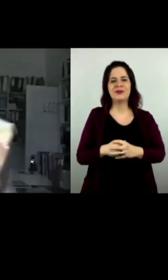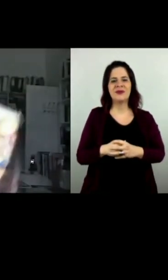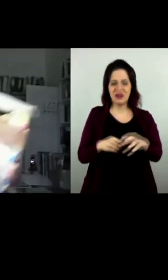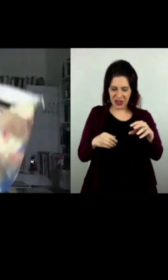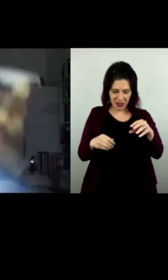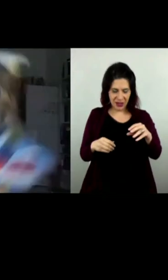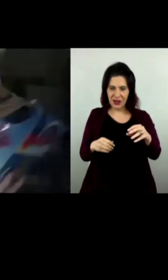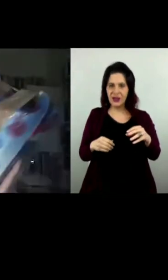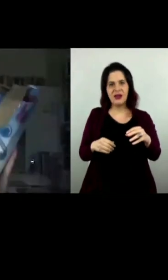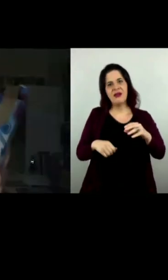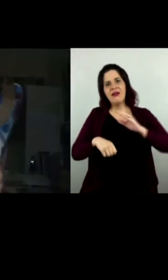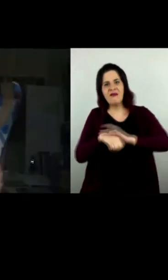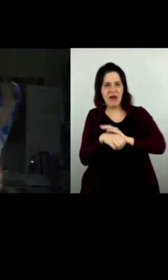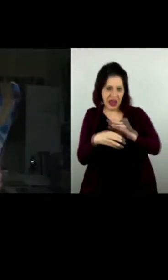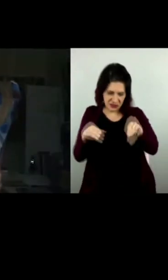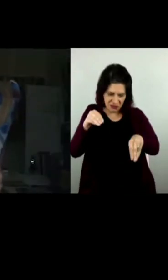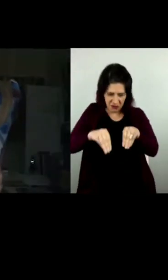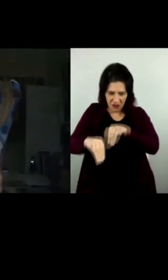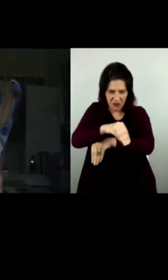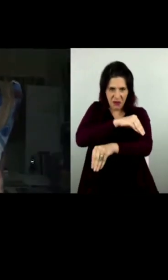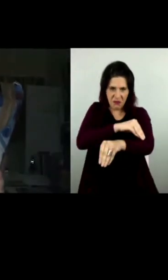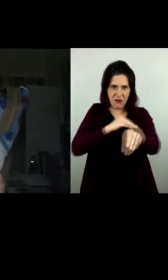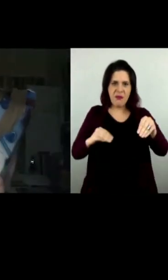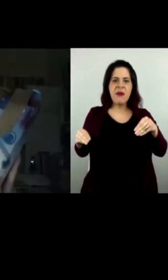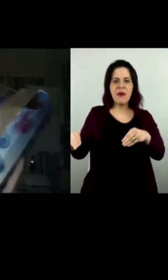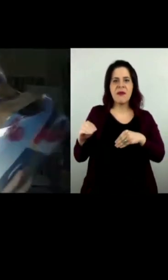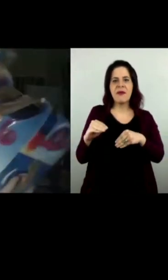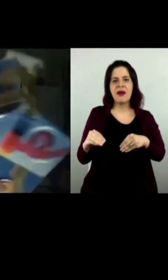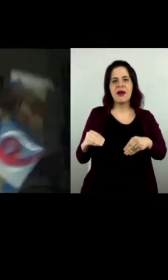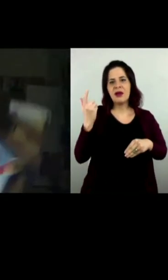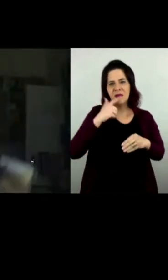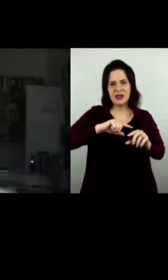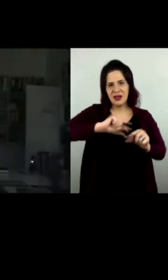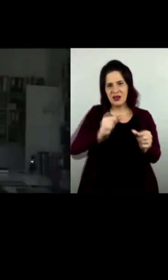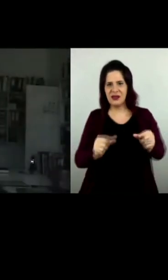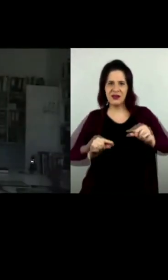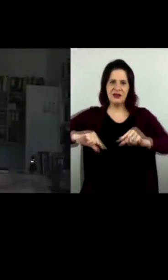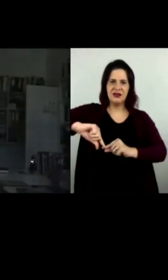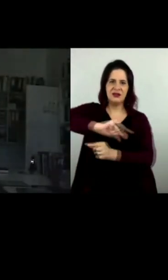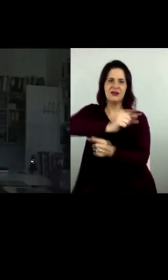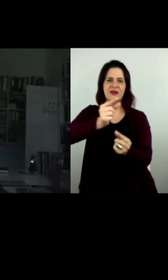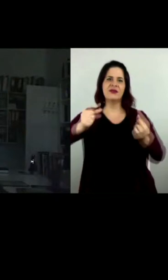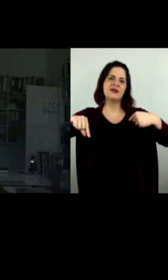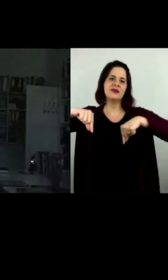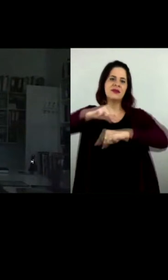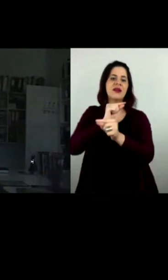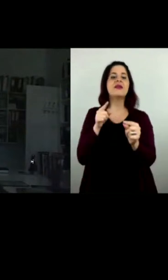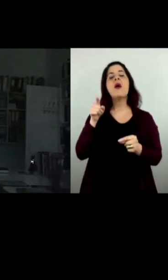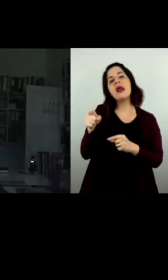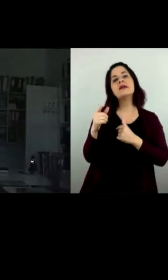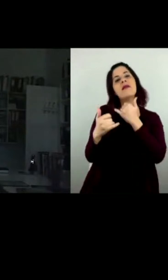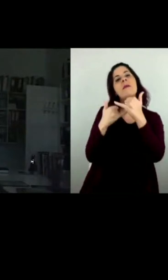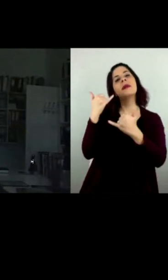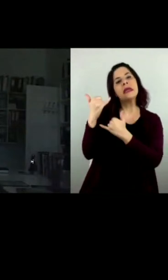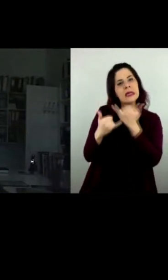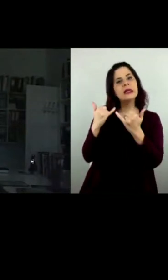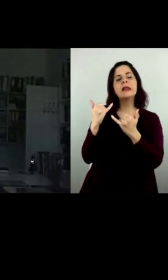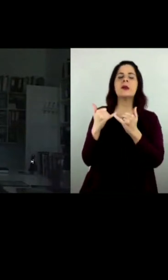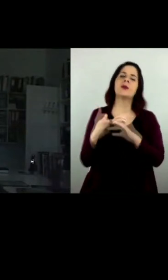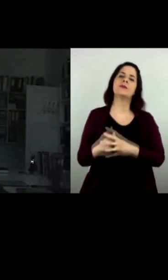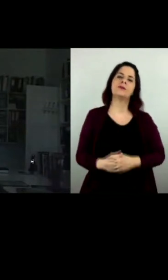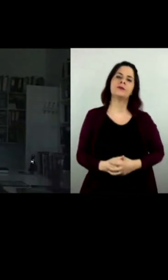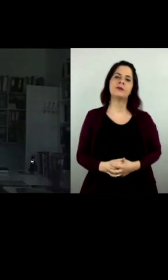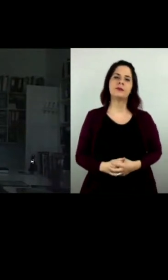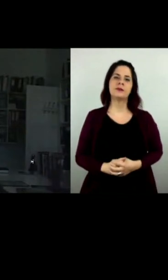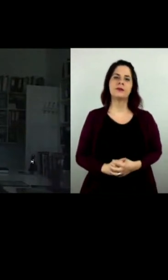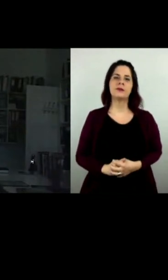you make things out of this game. Bubble Run. Mm-hmm. Mm-hmm. Bubble Run, yeah. So they were playing with it,